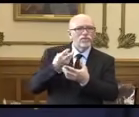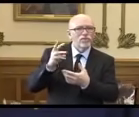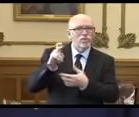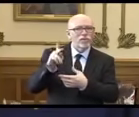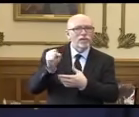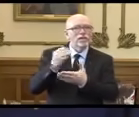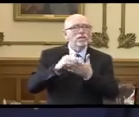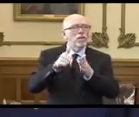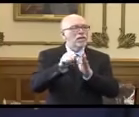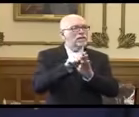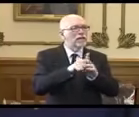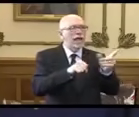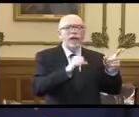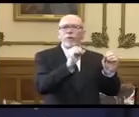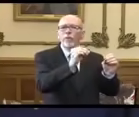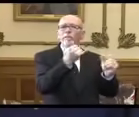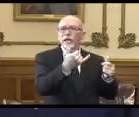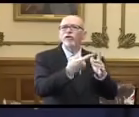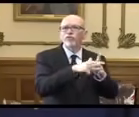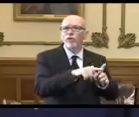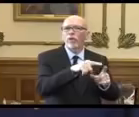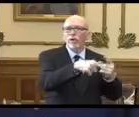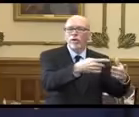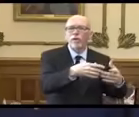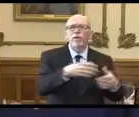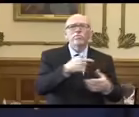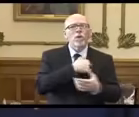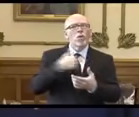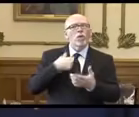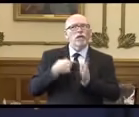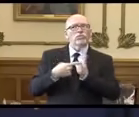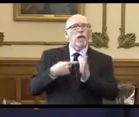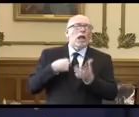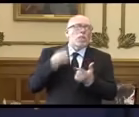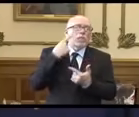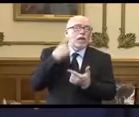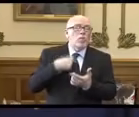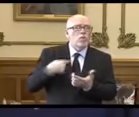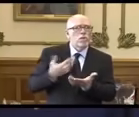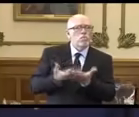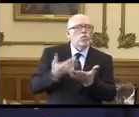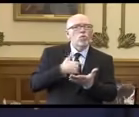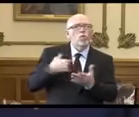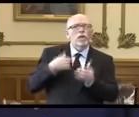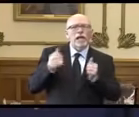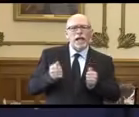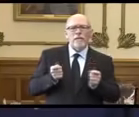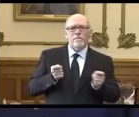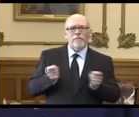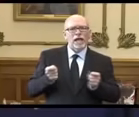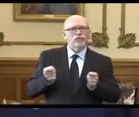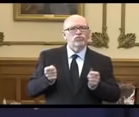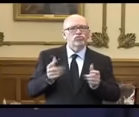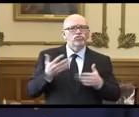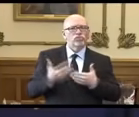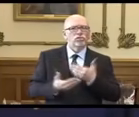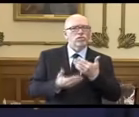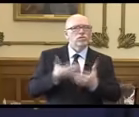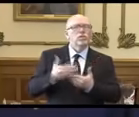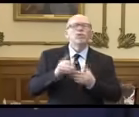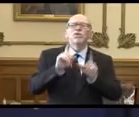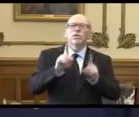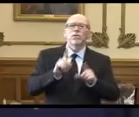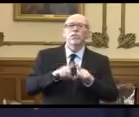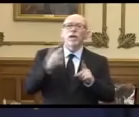and some other states are starting to do that. What we have proven, I believe, is that we can manage this. But if